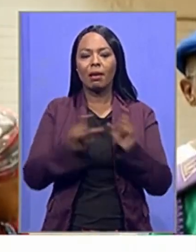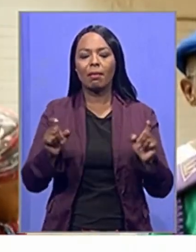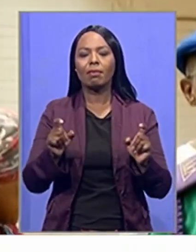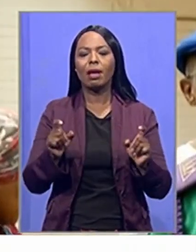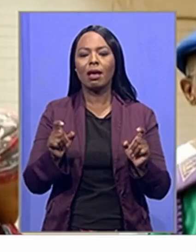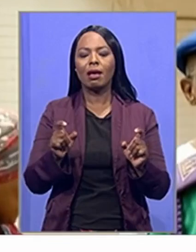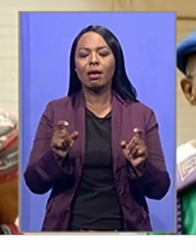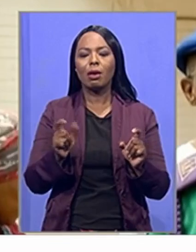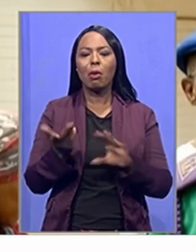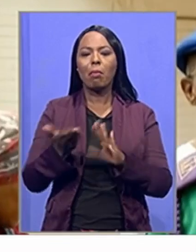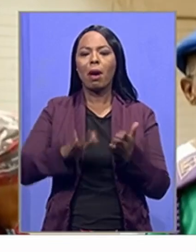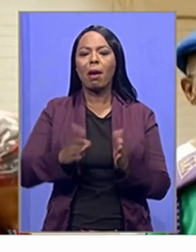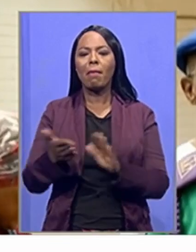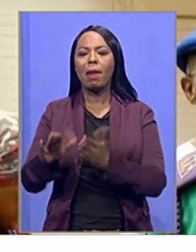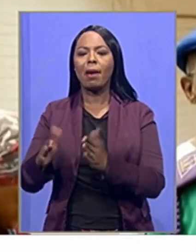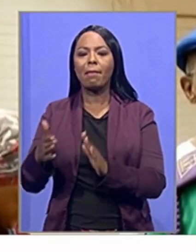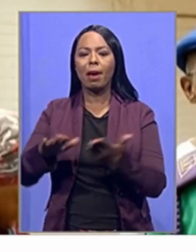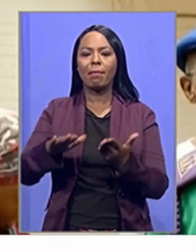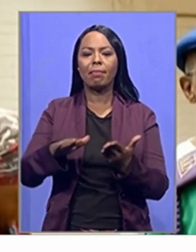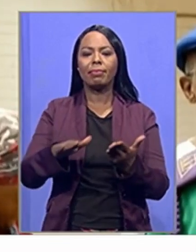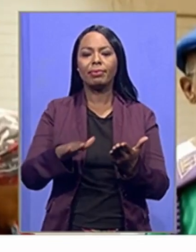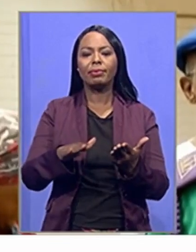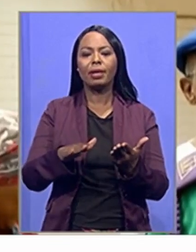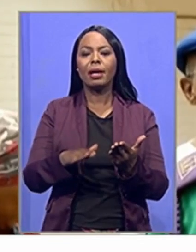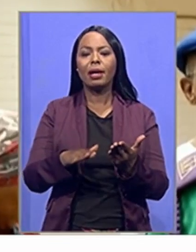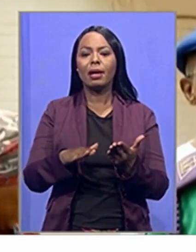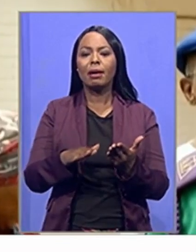which their loved ones passed on,